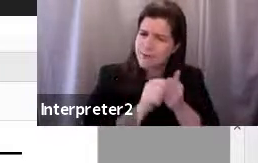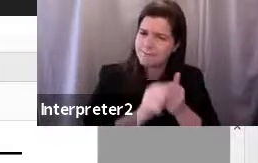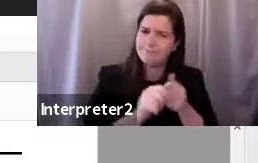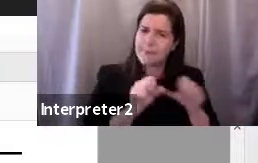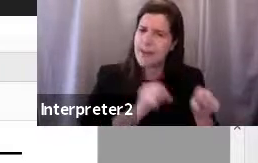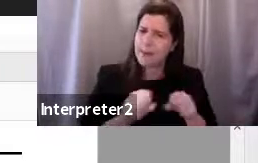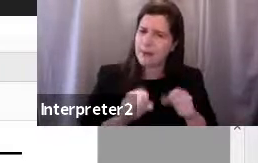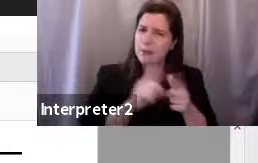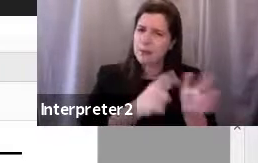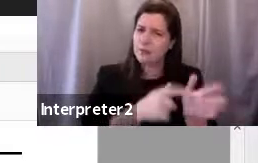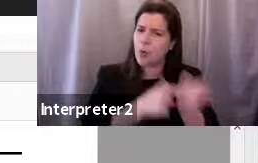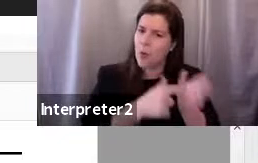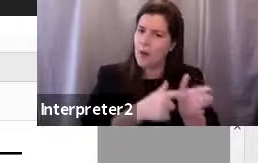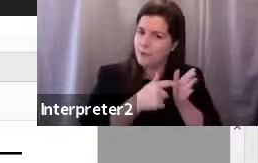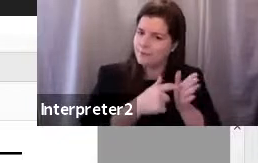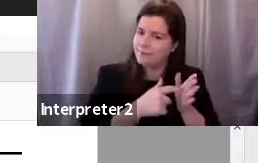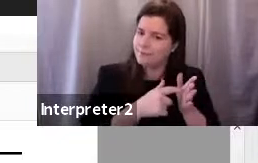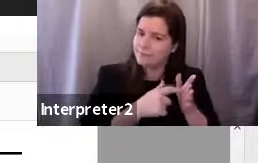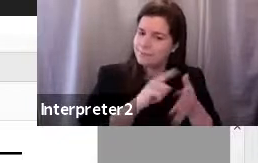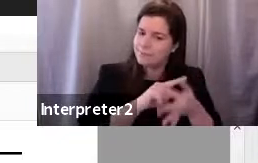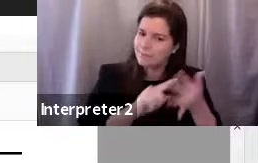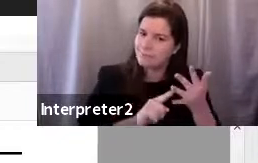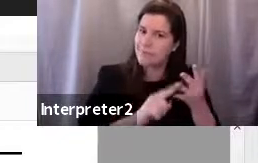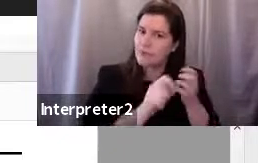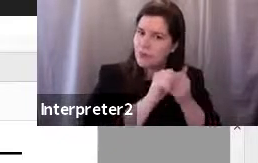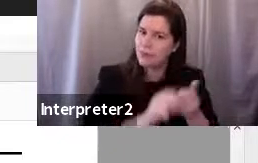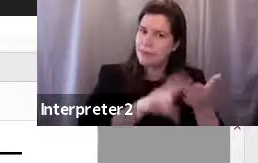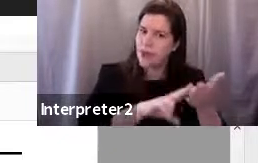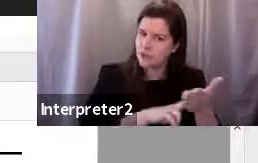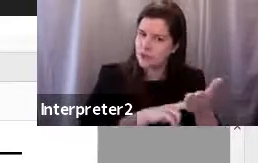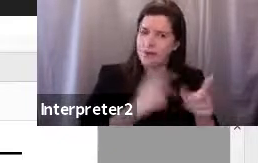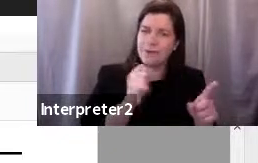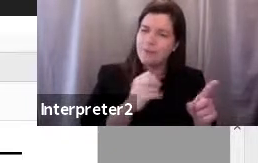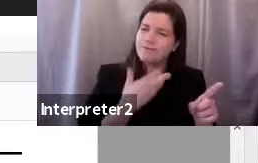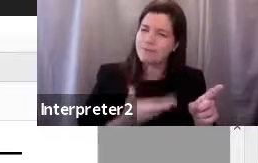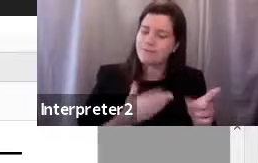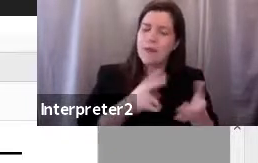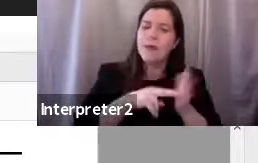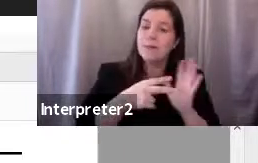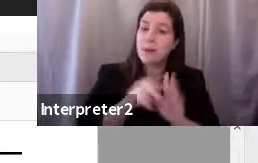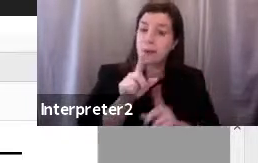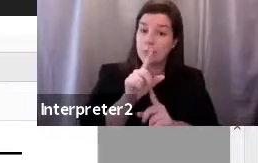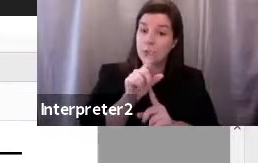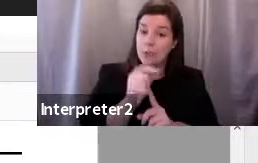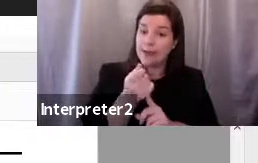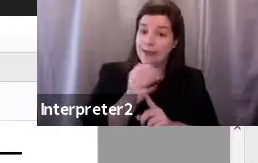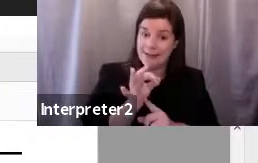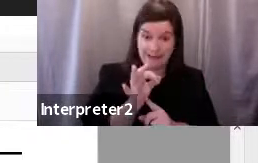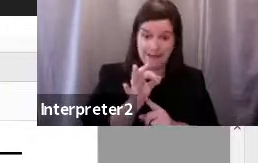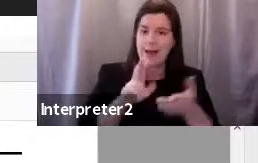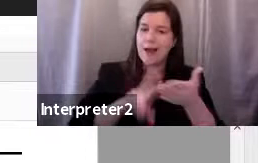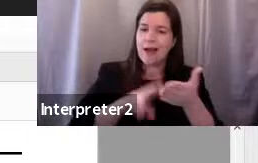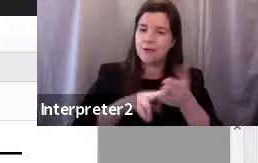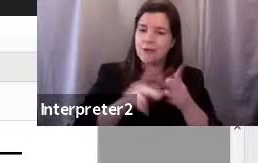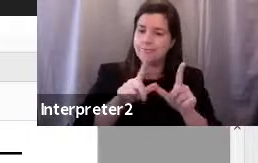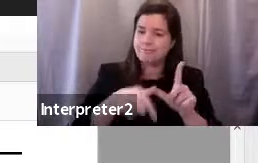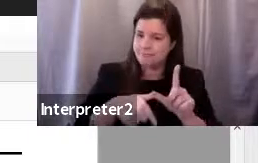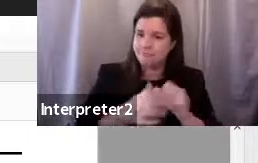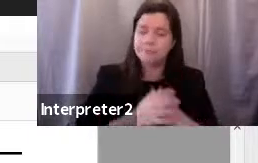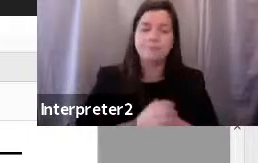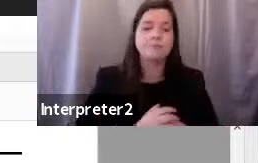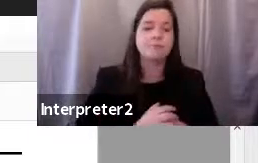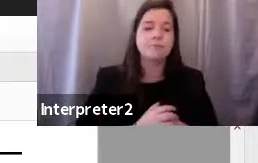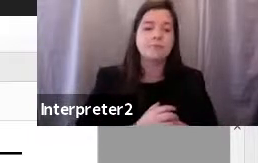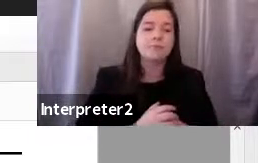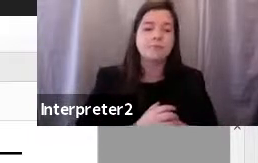these challenges, the contract was allowed to lapse at the end of calendar 2019. In the beginning of calendar 2020, the